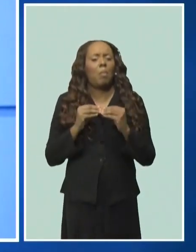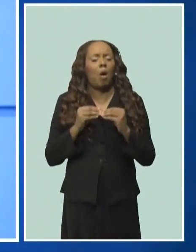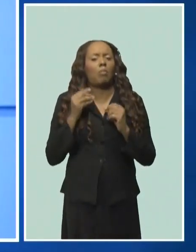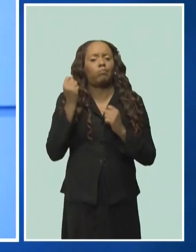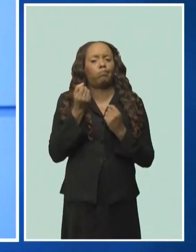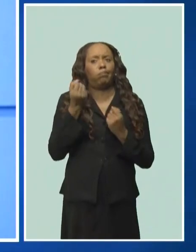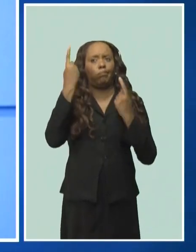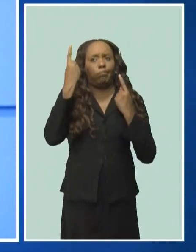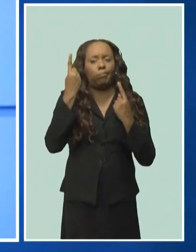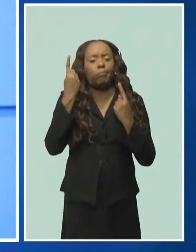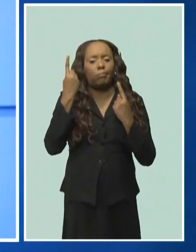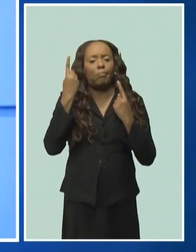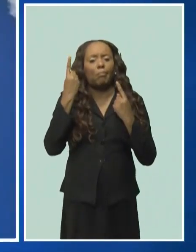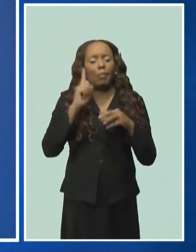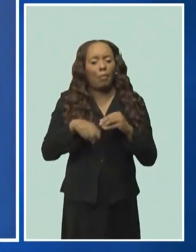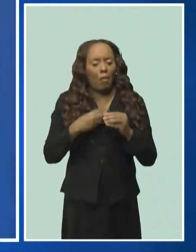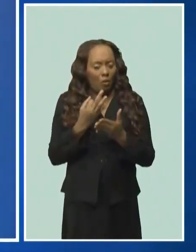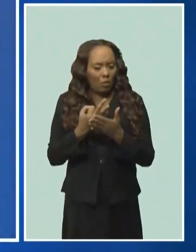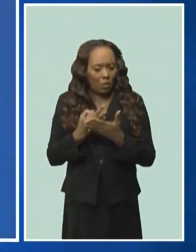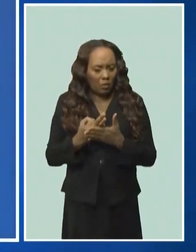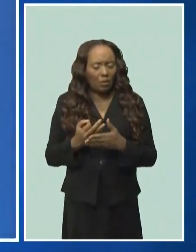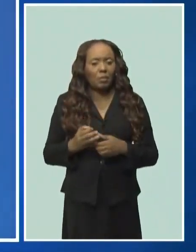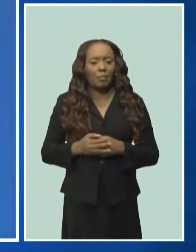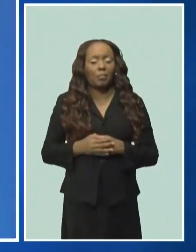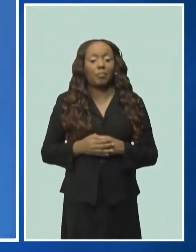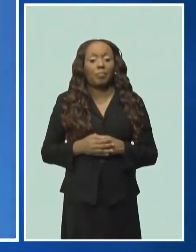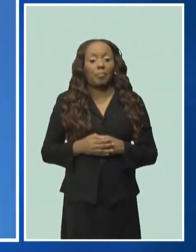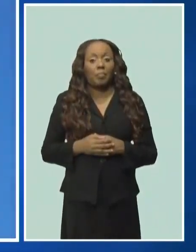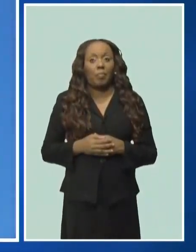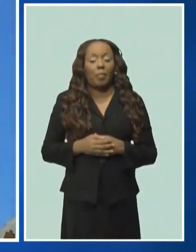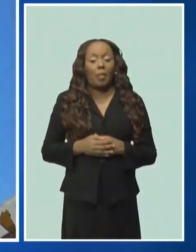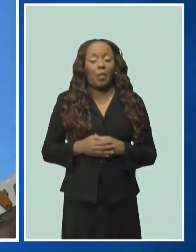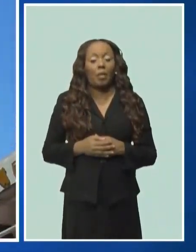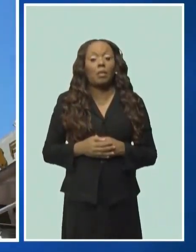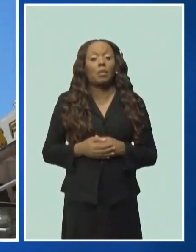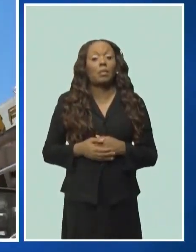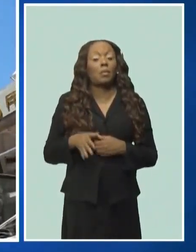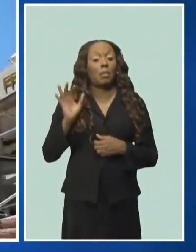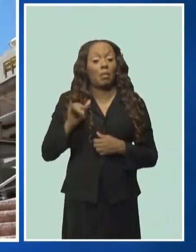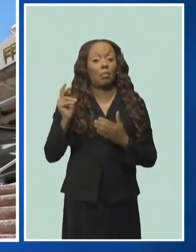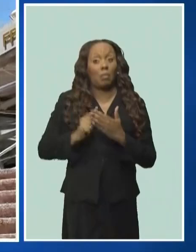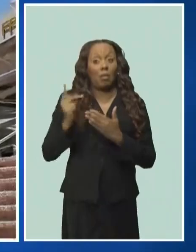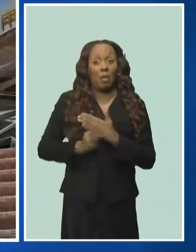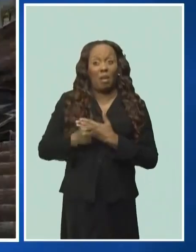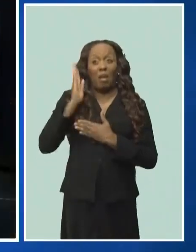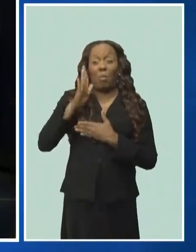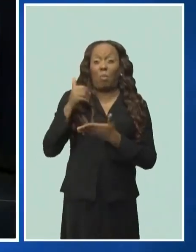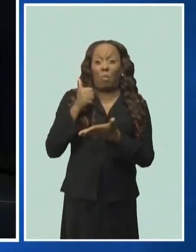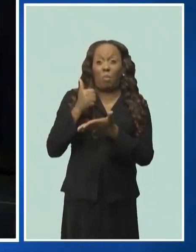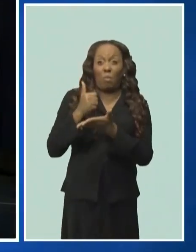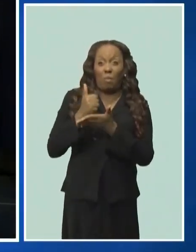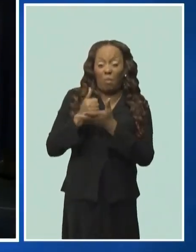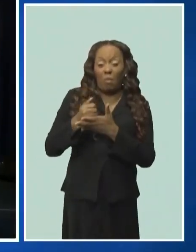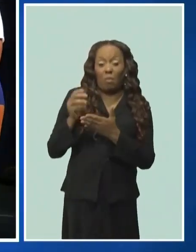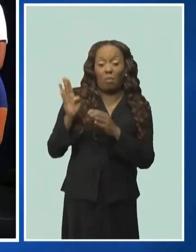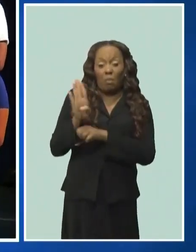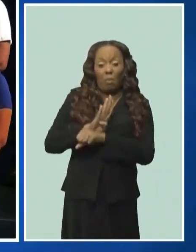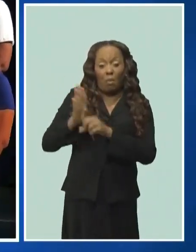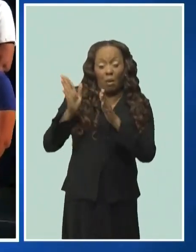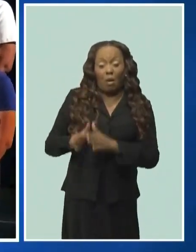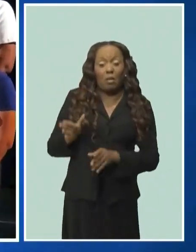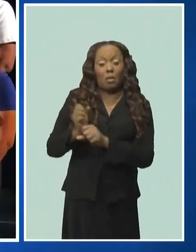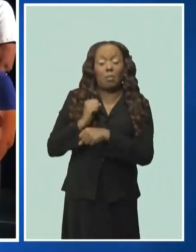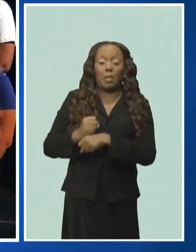when you began the program. The central bank governor said the Money Smart initiative is to assist Barbadians in making the right financial